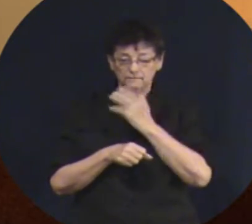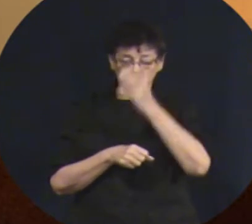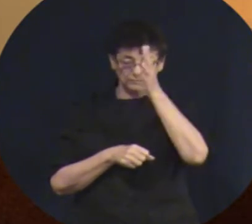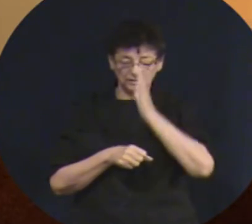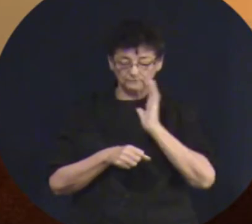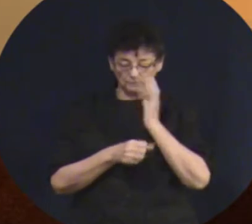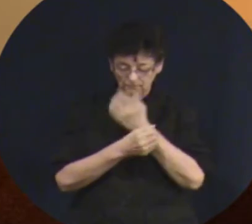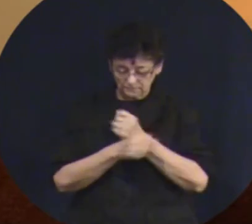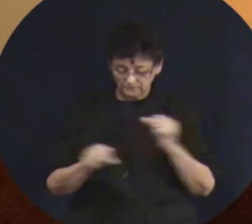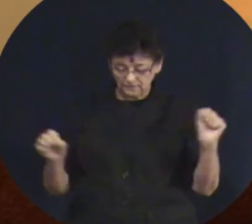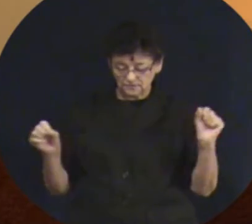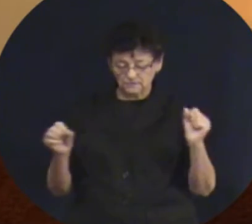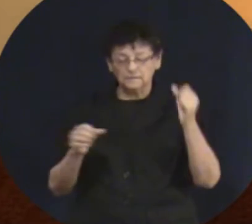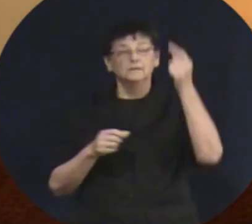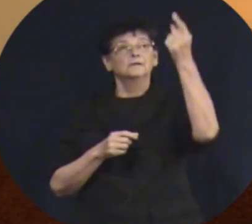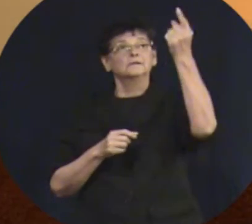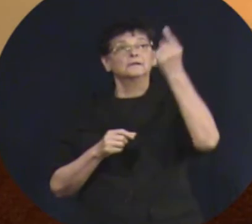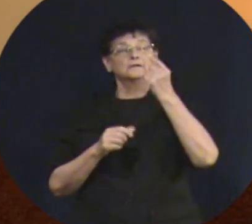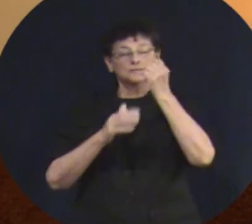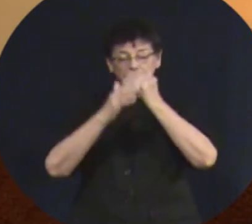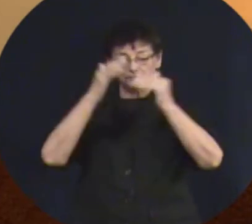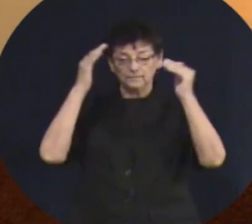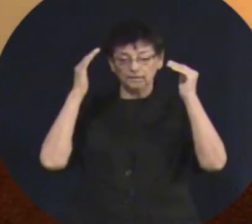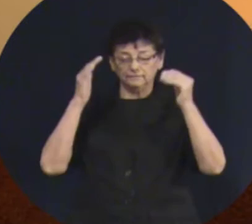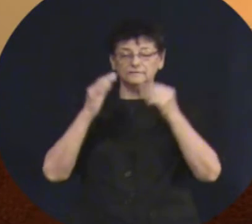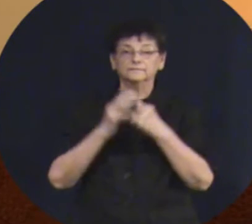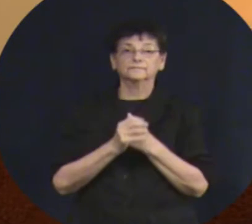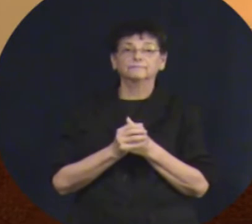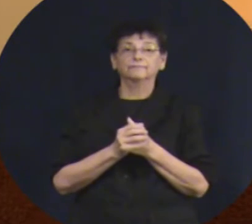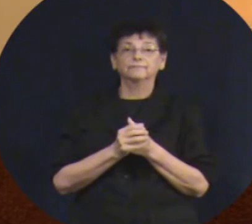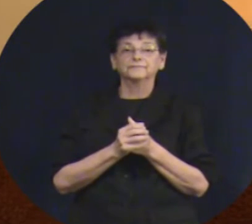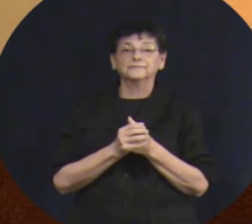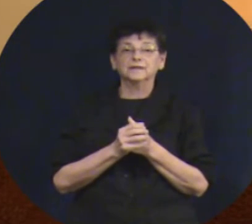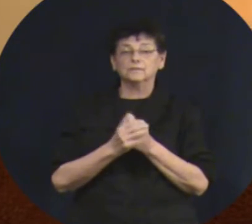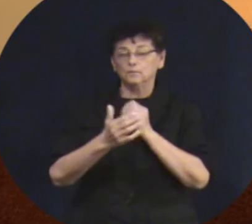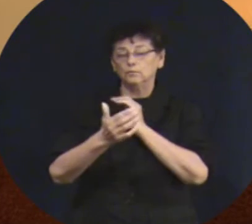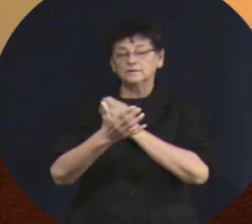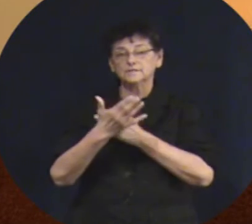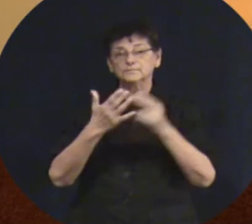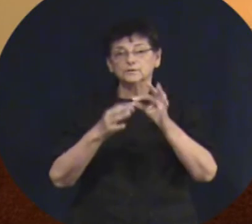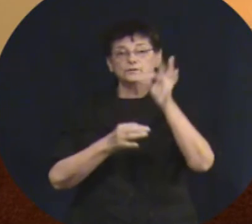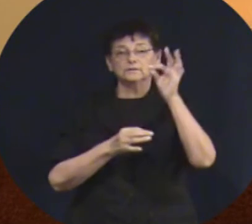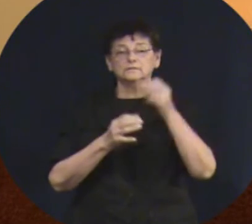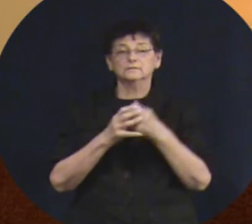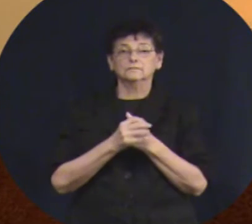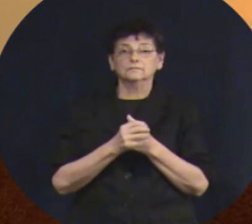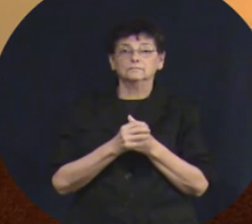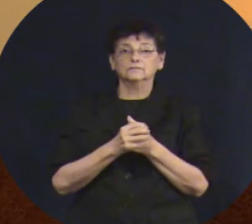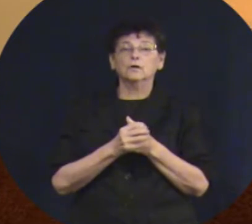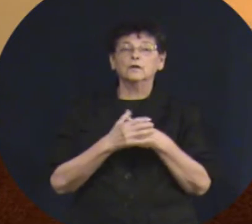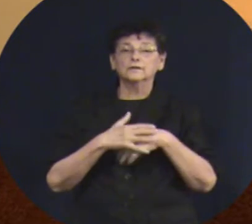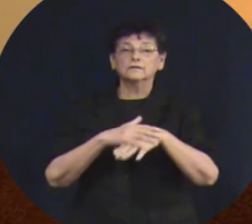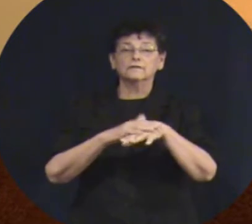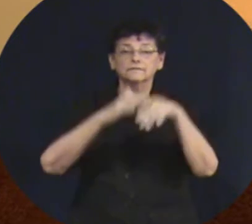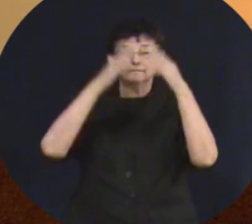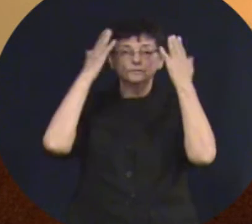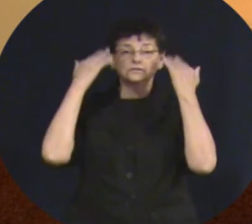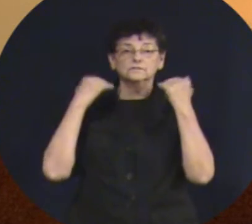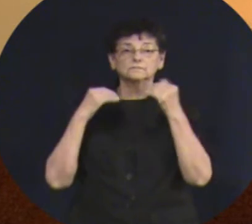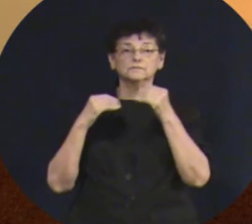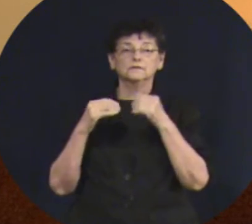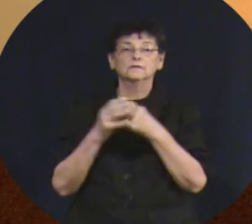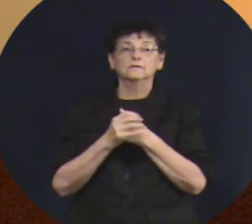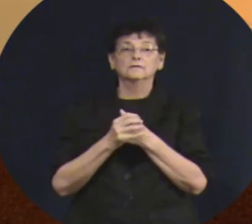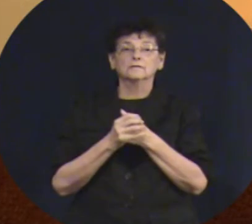men and for our salvation, he came down from heaven, and by the Holy Spirit was incarnate of the Virgin